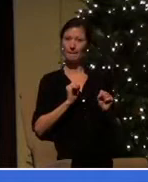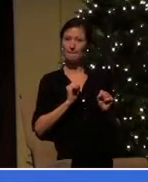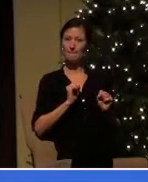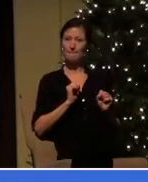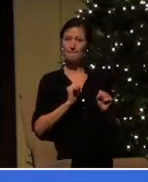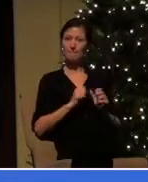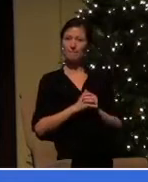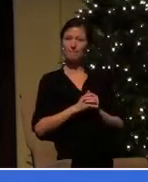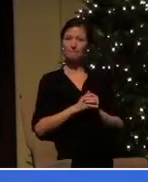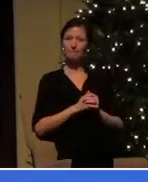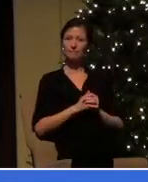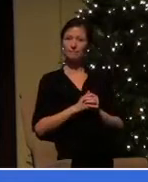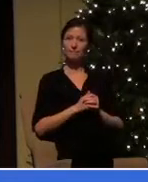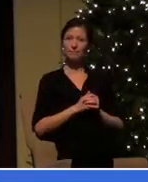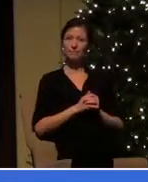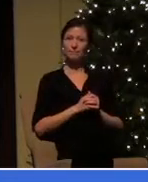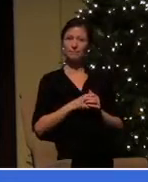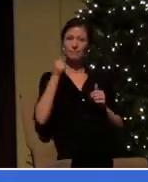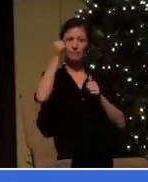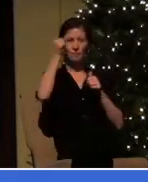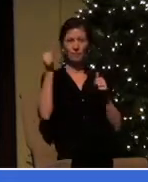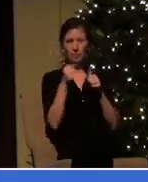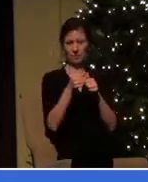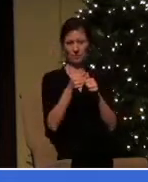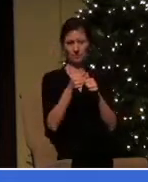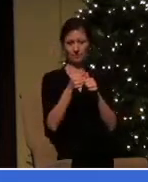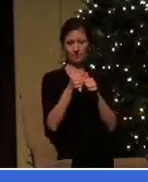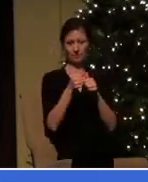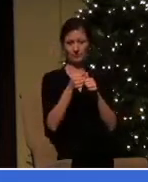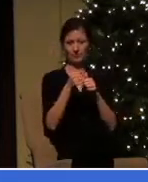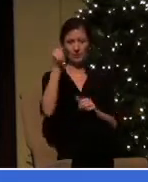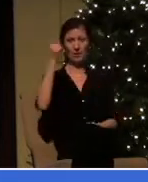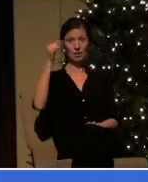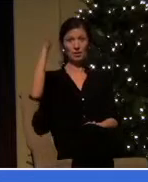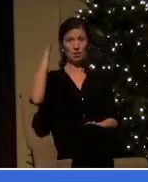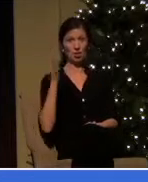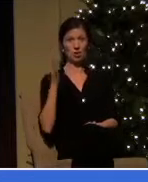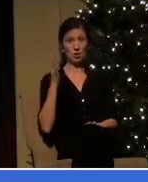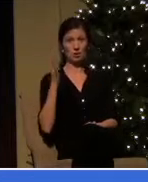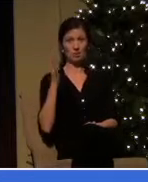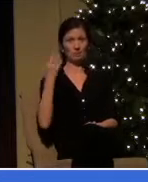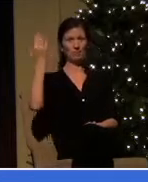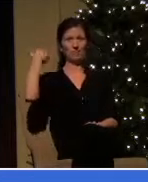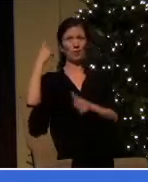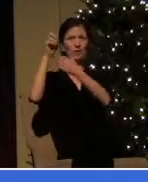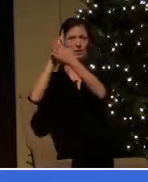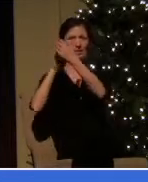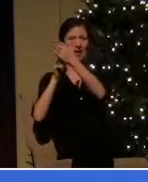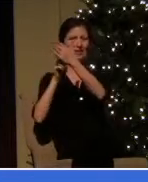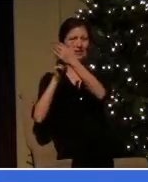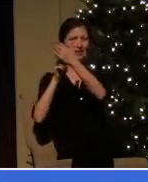life. Now, remember, God's original design was that we should